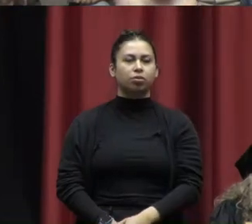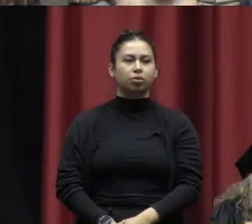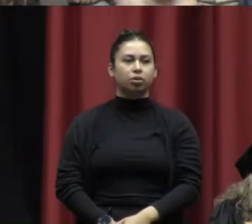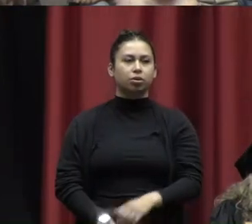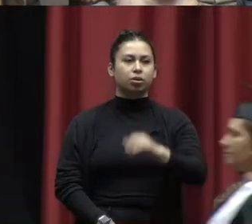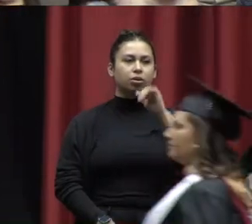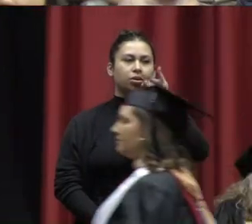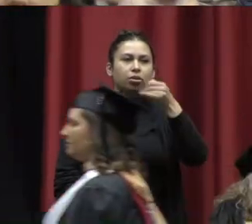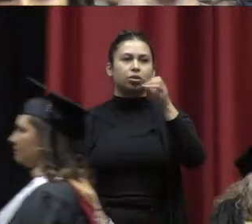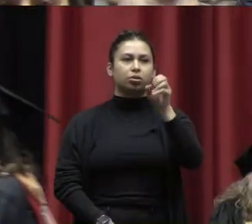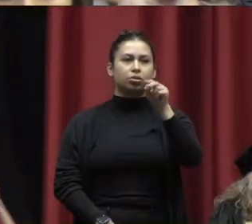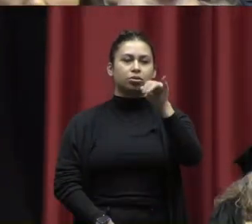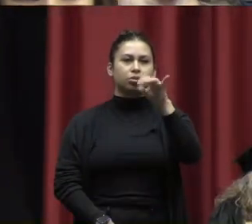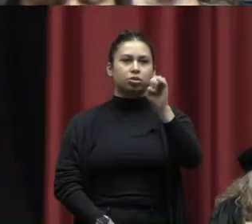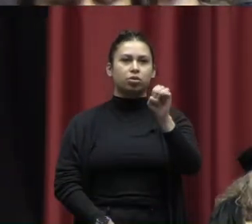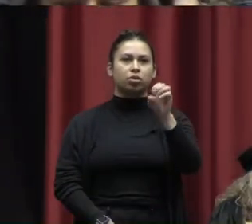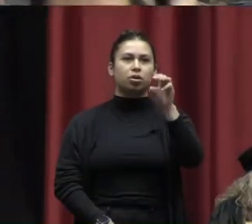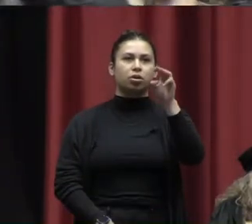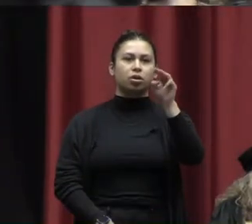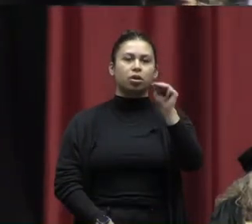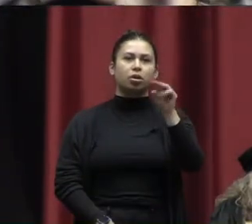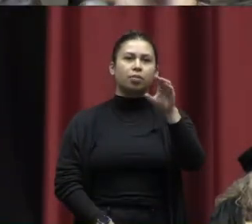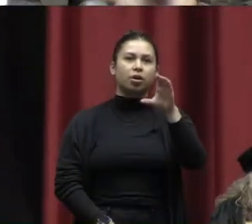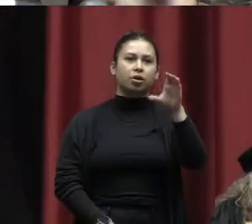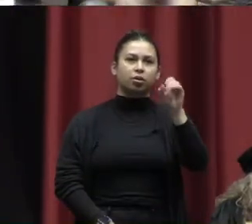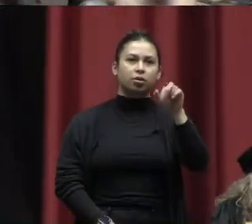Joni McPherson.